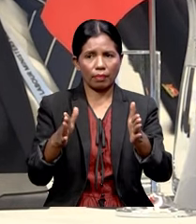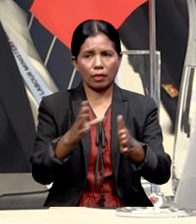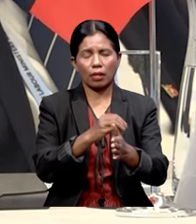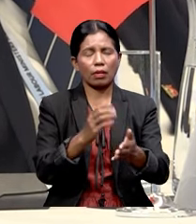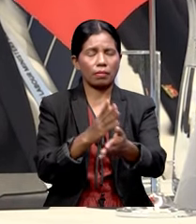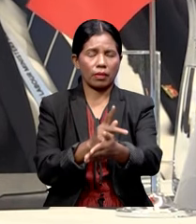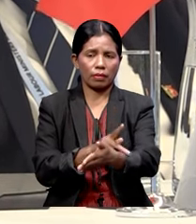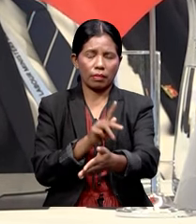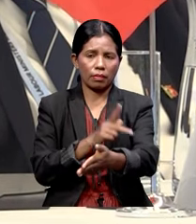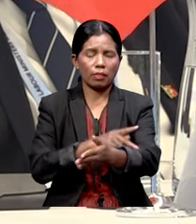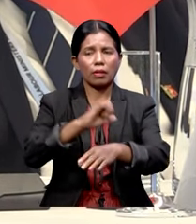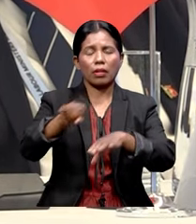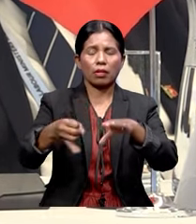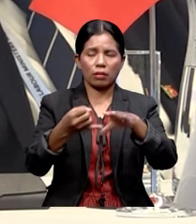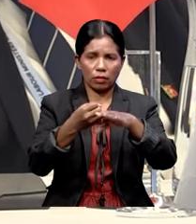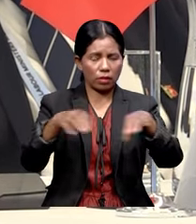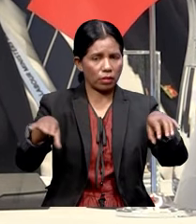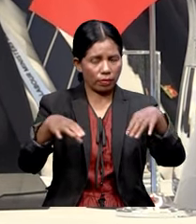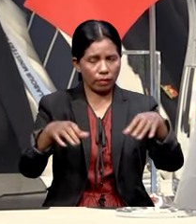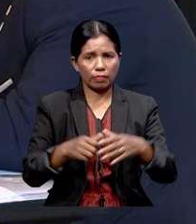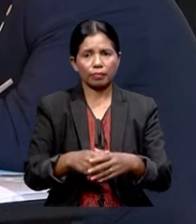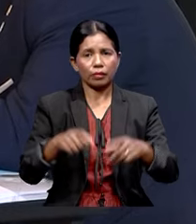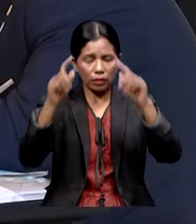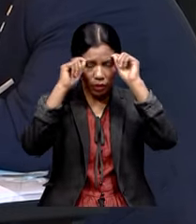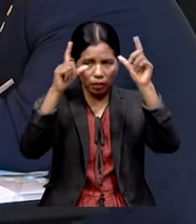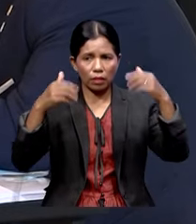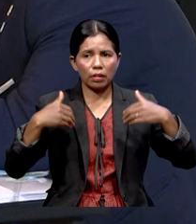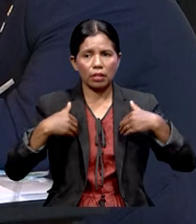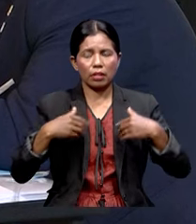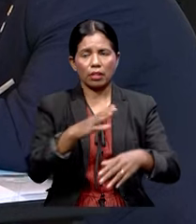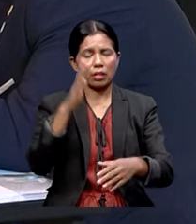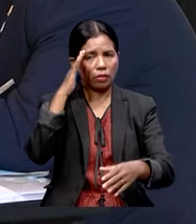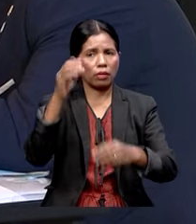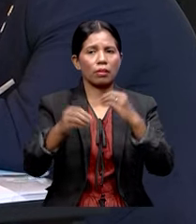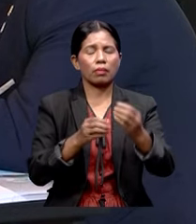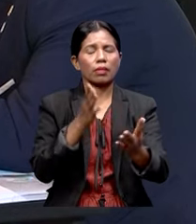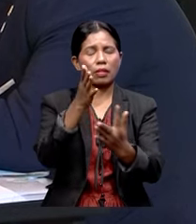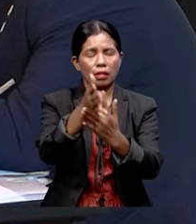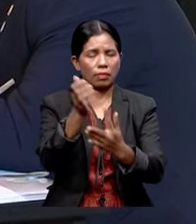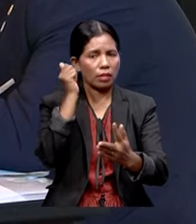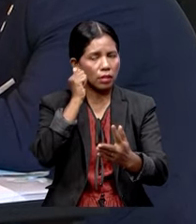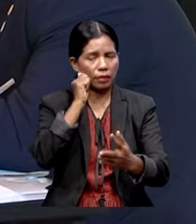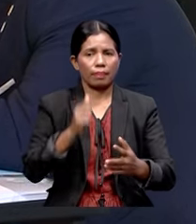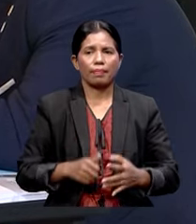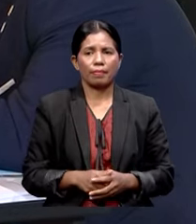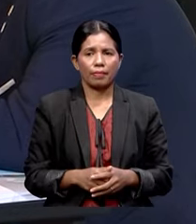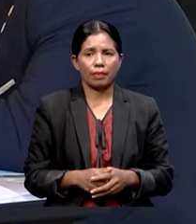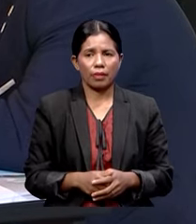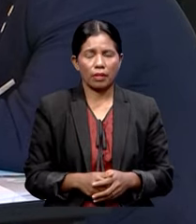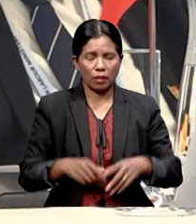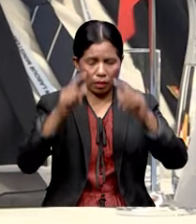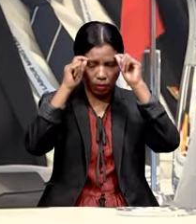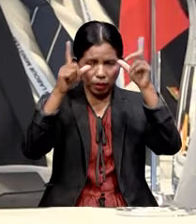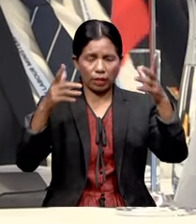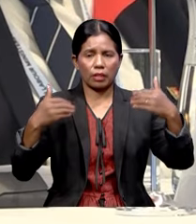promoted inclusive growth. Governante ne hatutan Timor-Leste ya aspirasaun konoba adesaun tomak ASEAN. Timor-Leste is